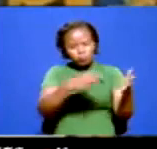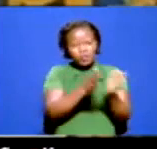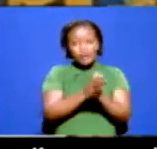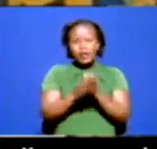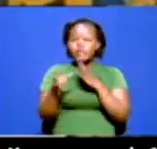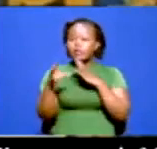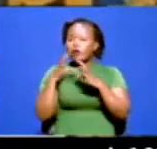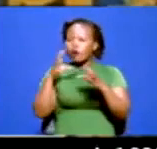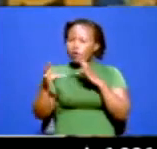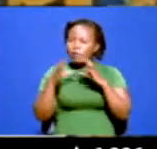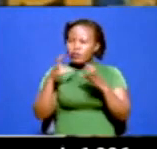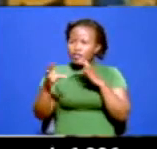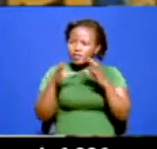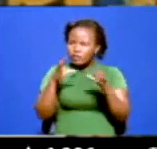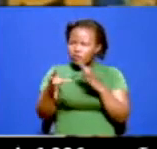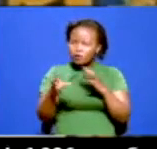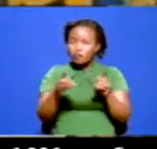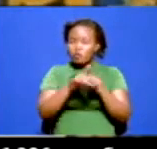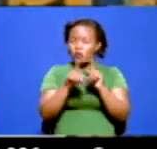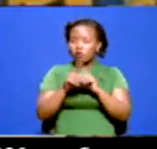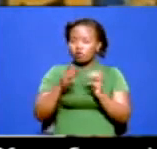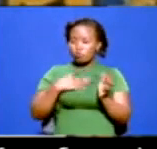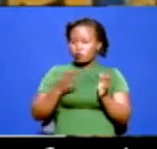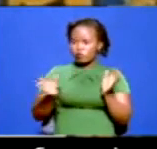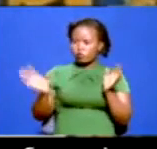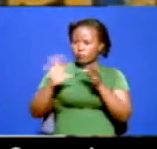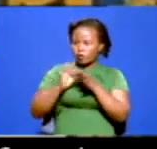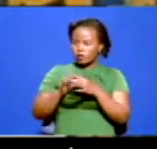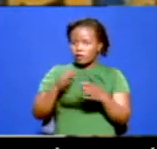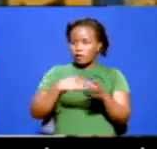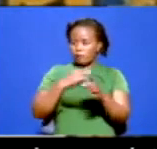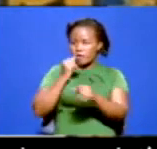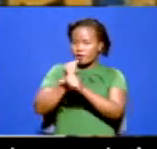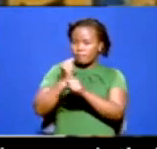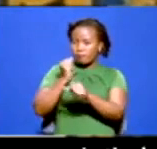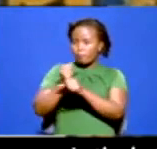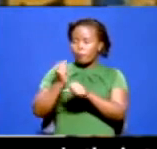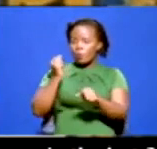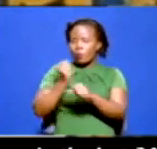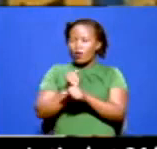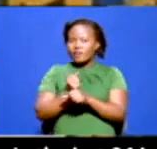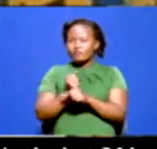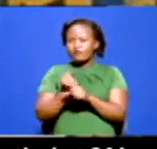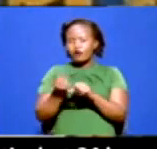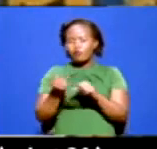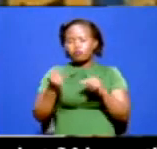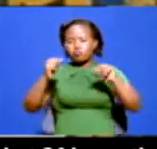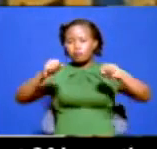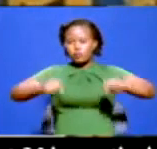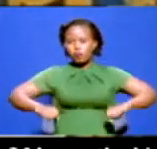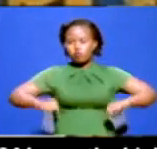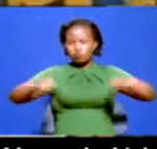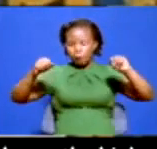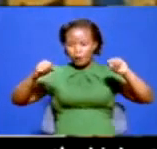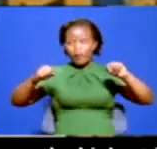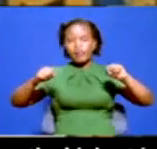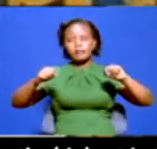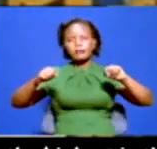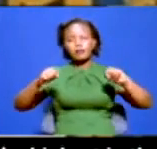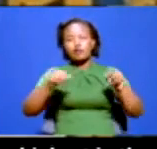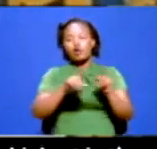corps is where I belong. So I served there for as a commander, and